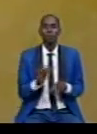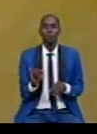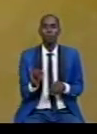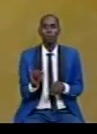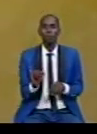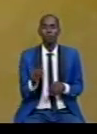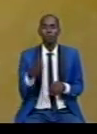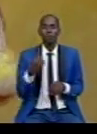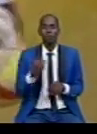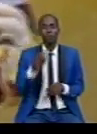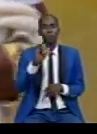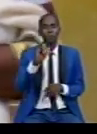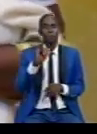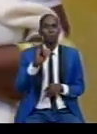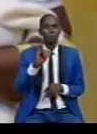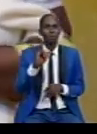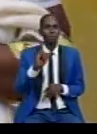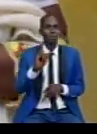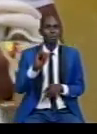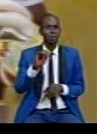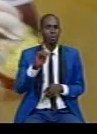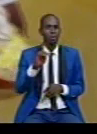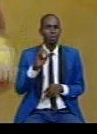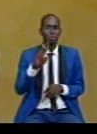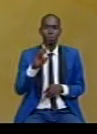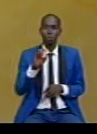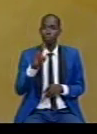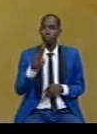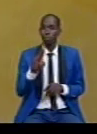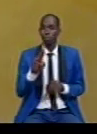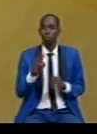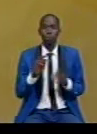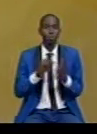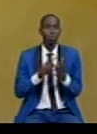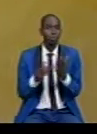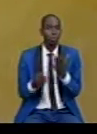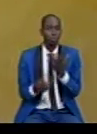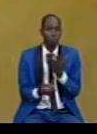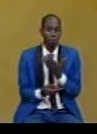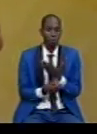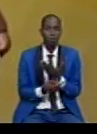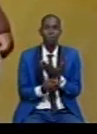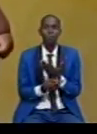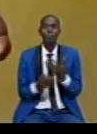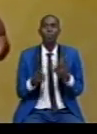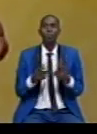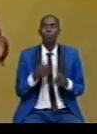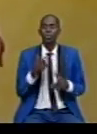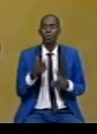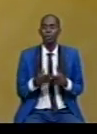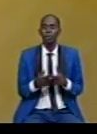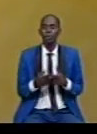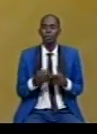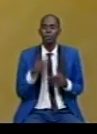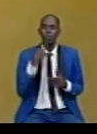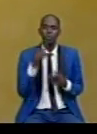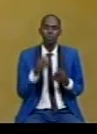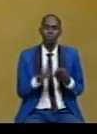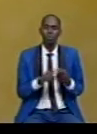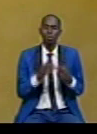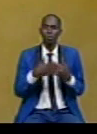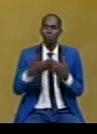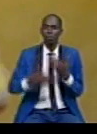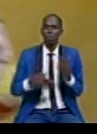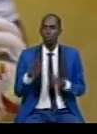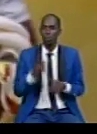Okurudu Crusade, the nun told us we should invite people for the crusades.